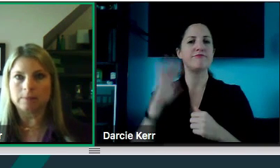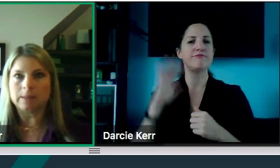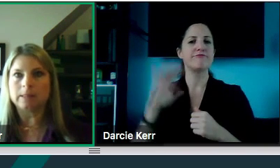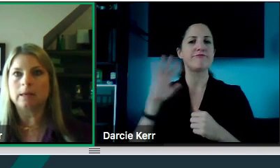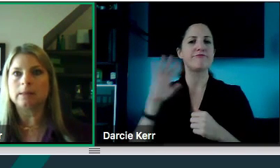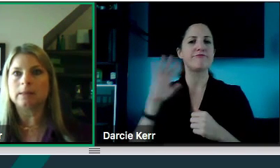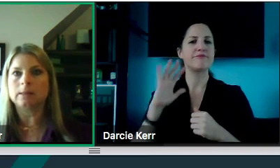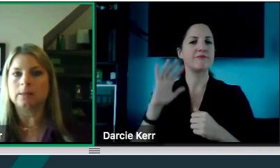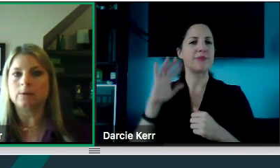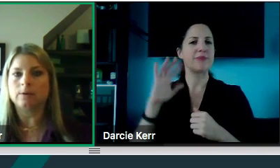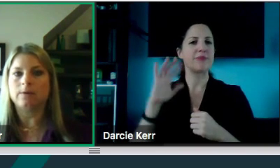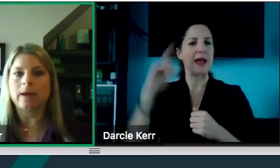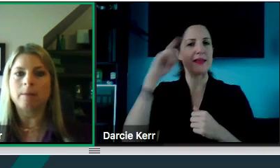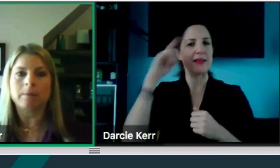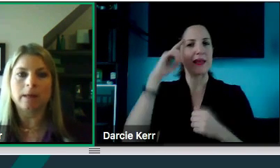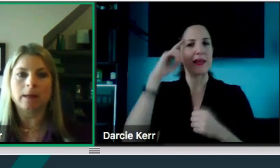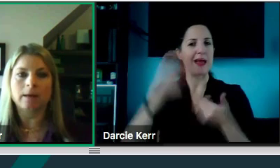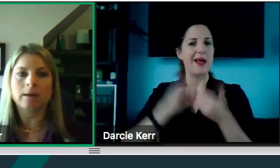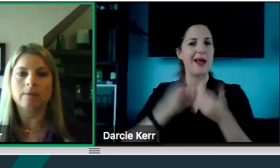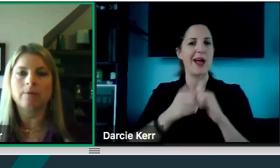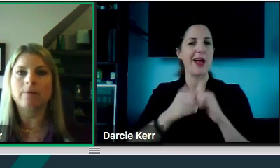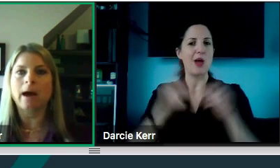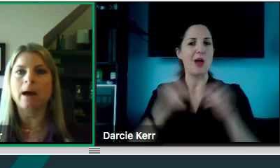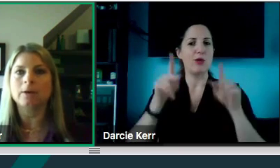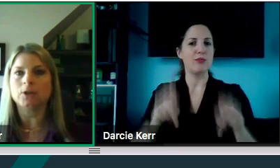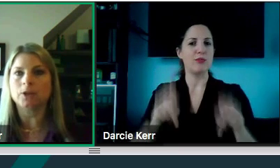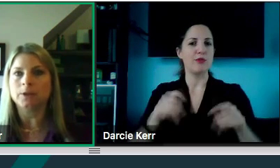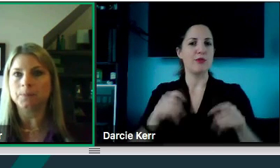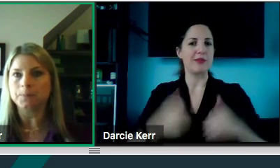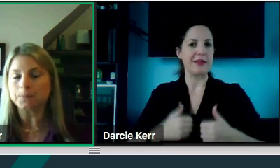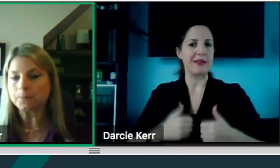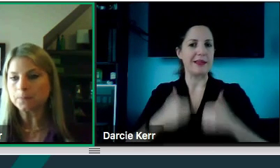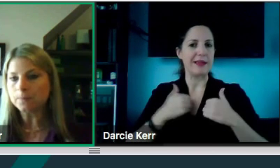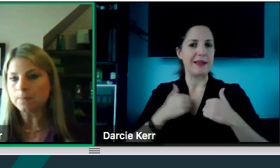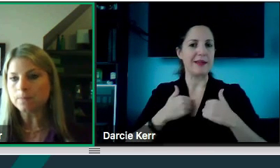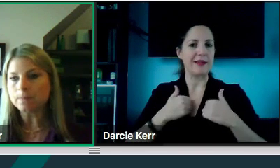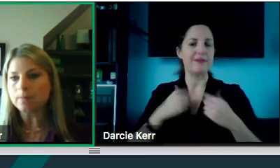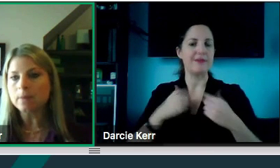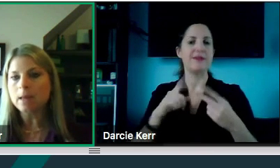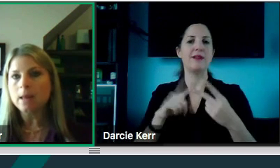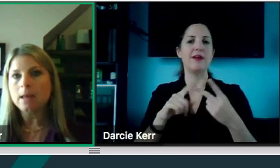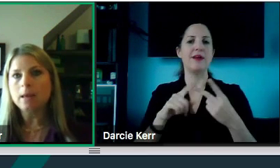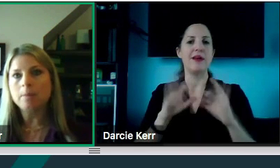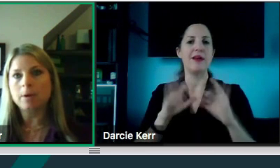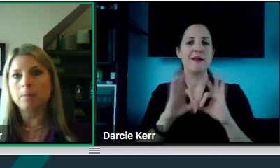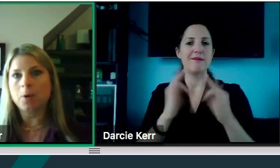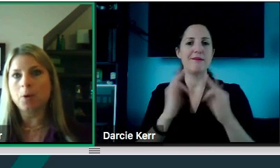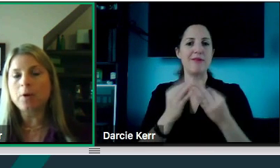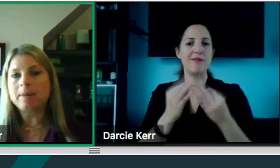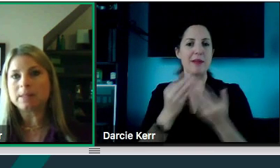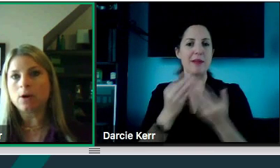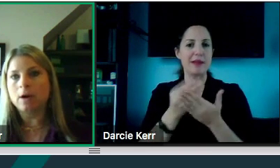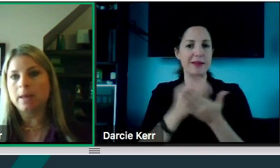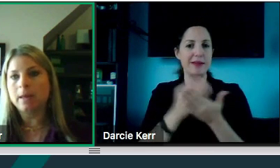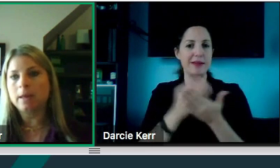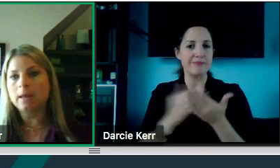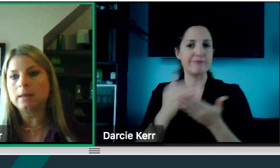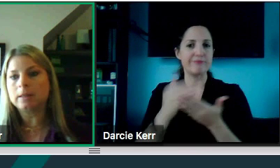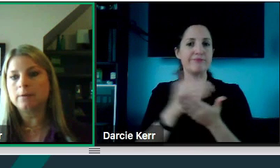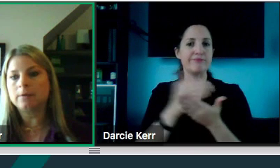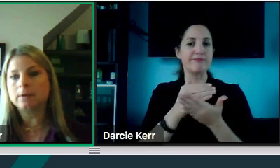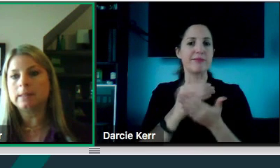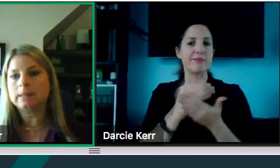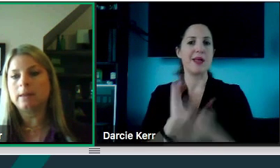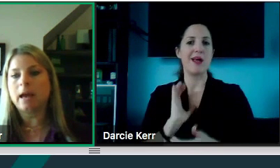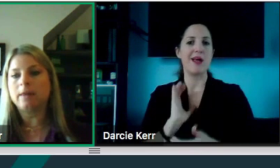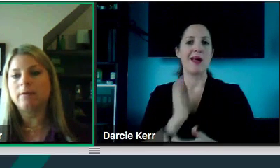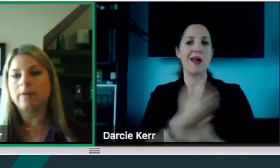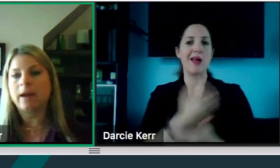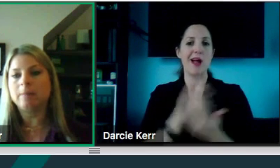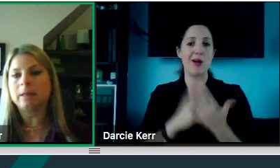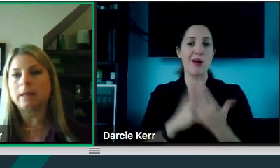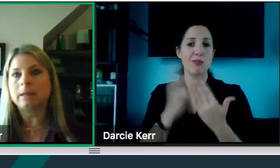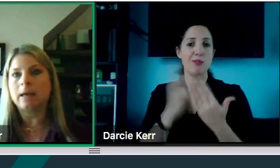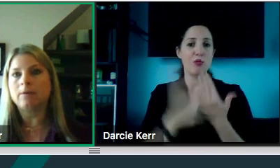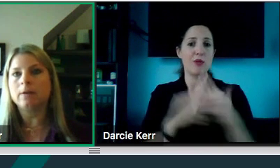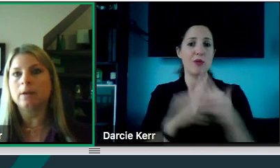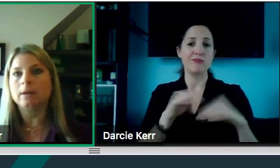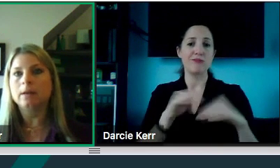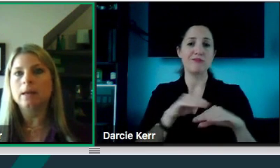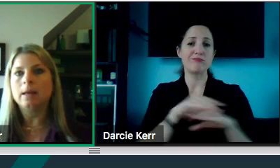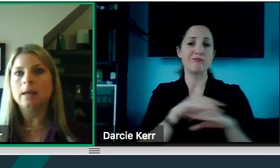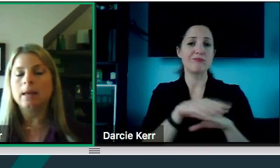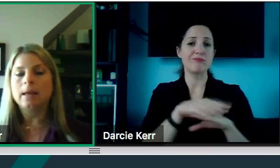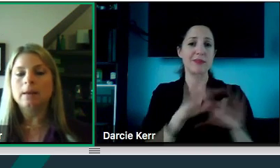living circumstances or family income factor. But our programs are making a difference at the